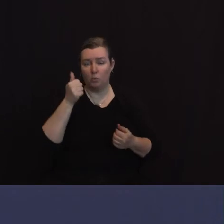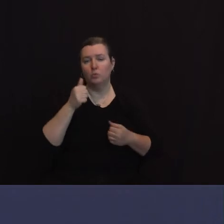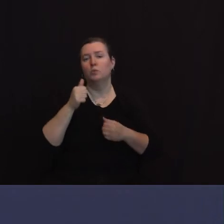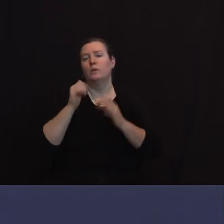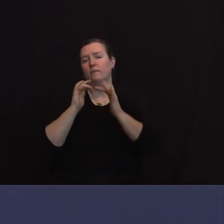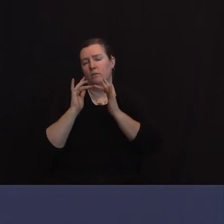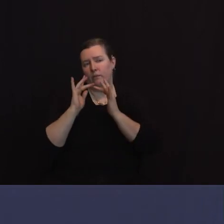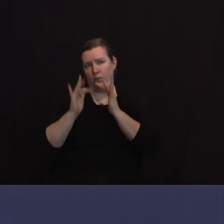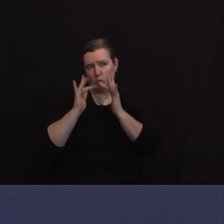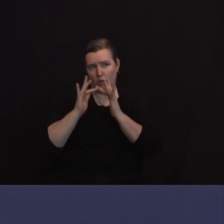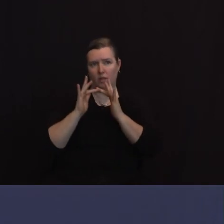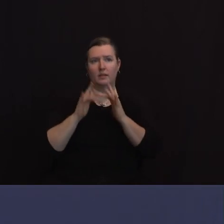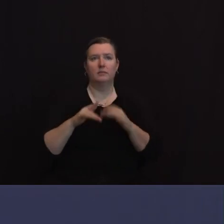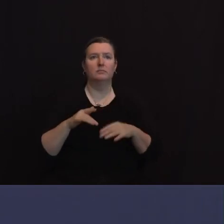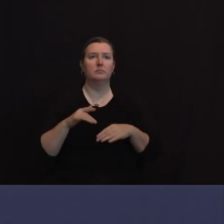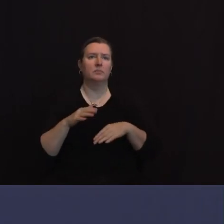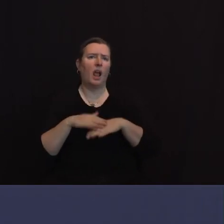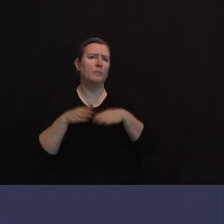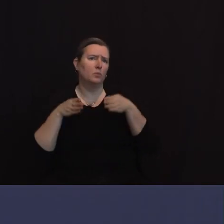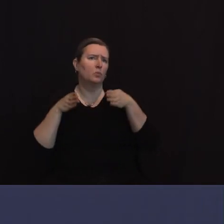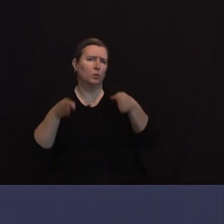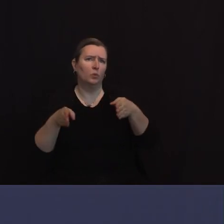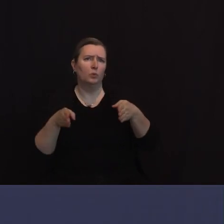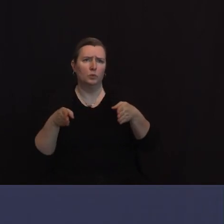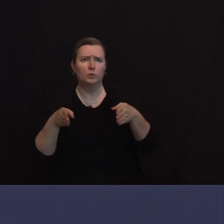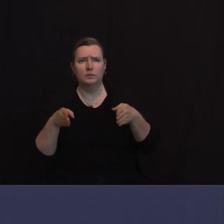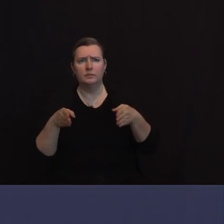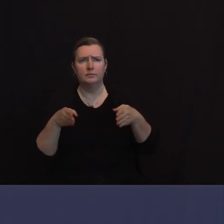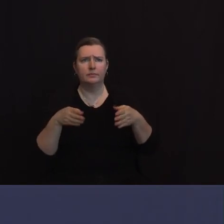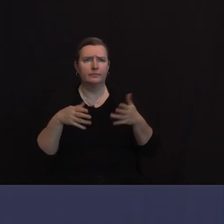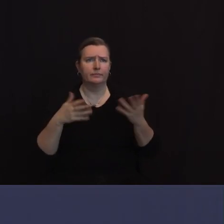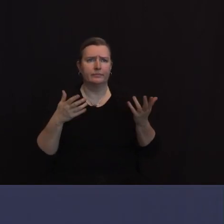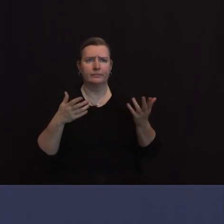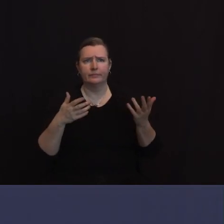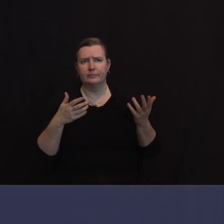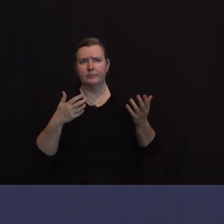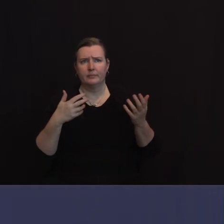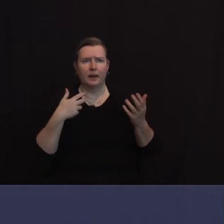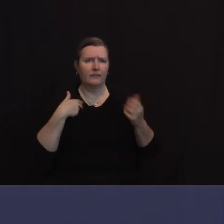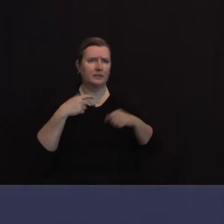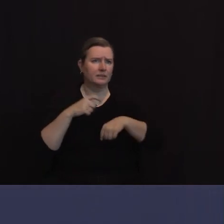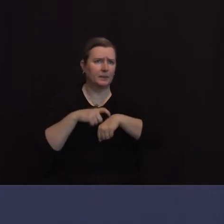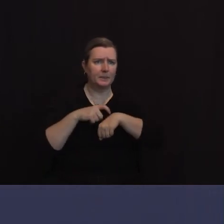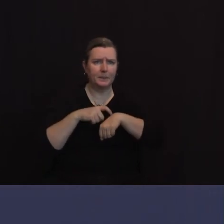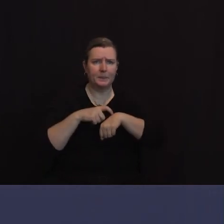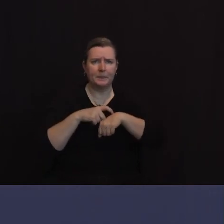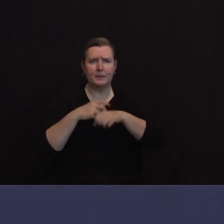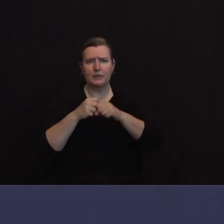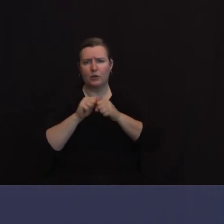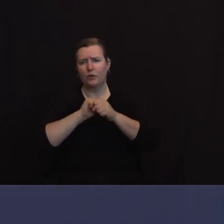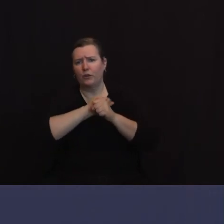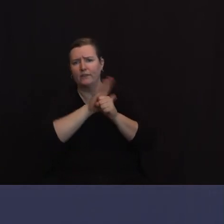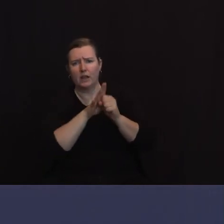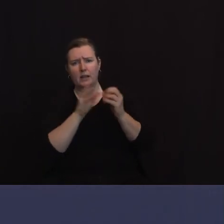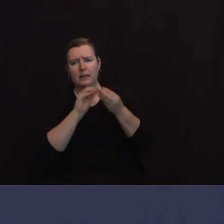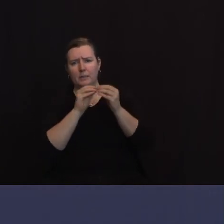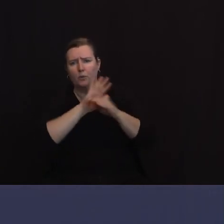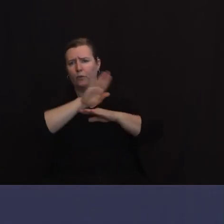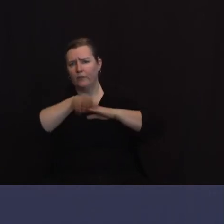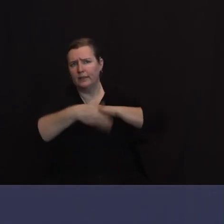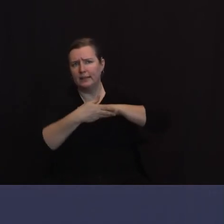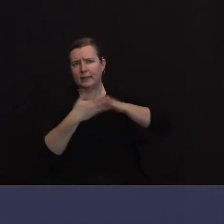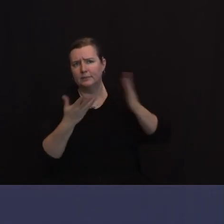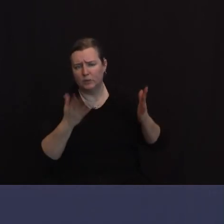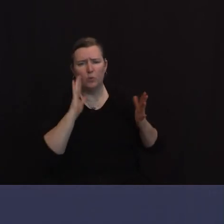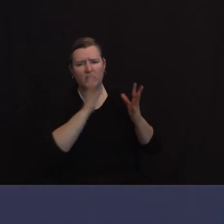road. I'm not sure I'll be on the road in time to have the COVID numbers overnight, but obviously if I do have them, I will faithfully report